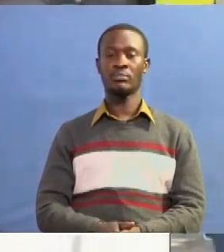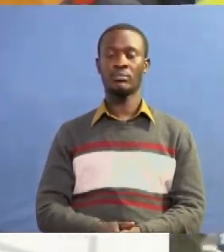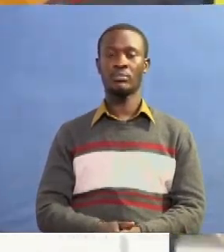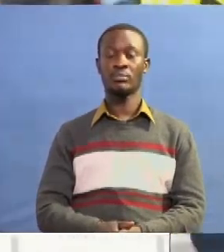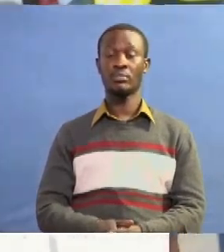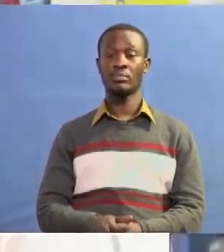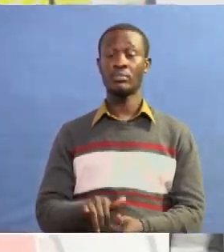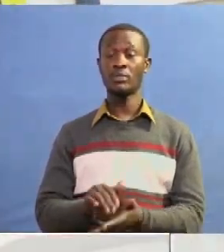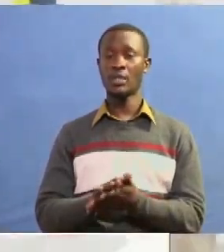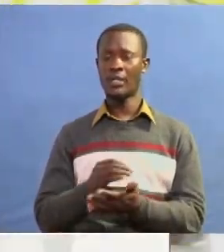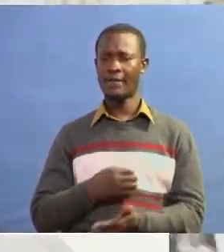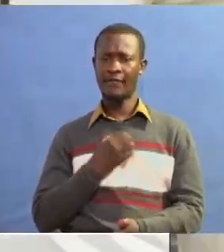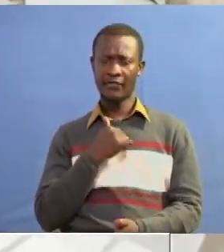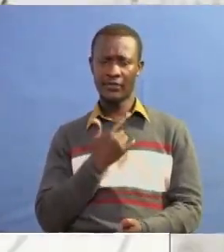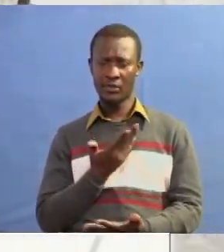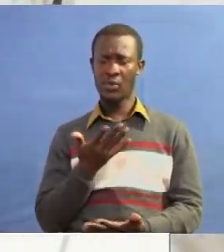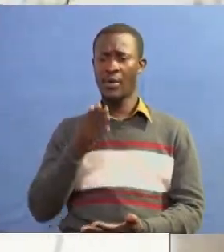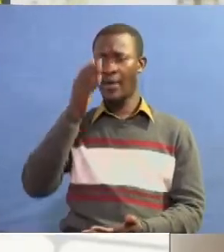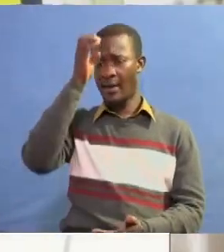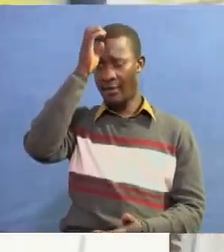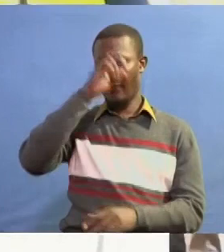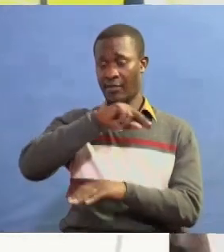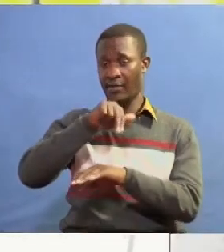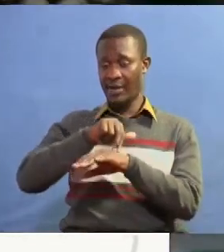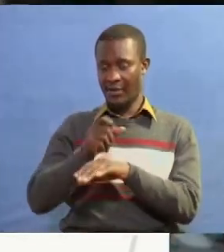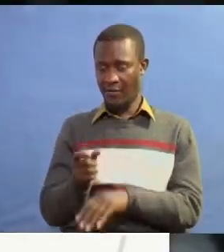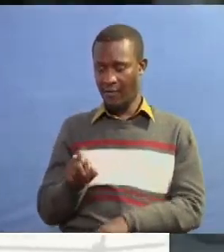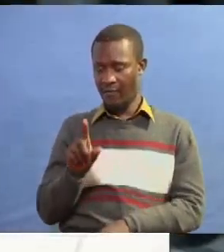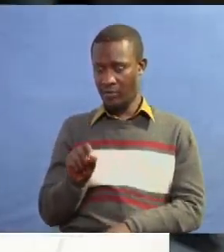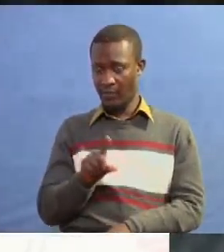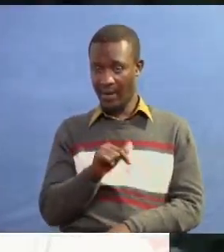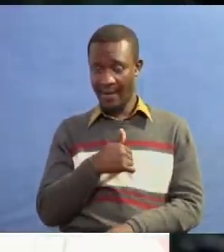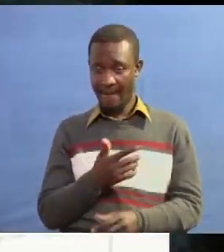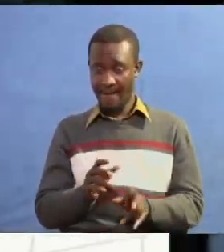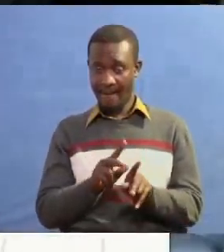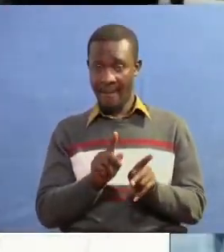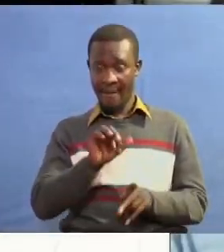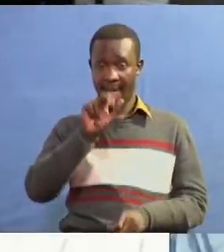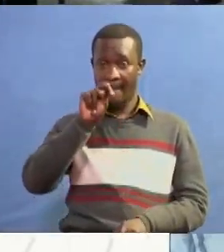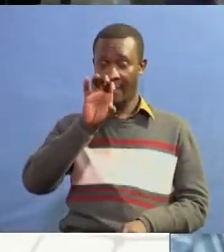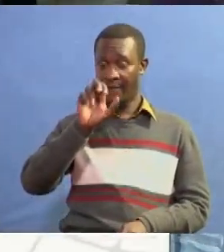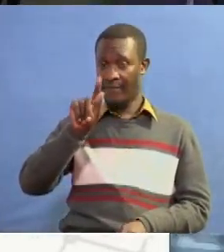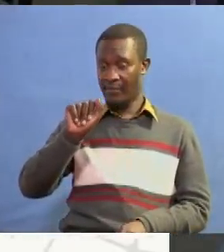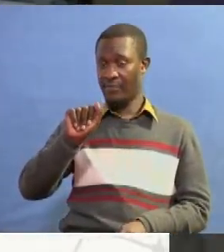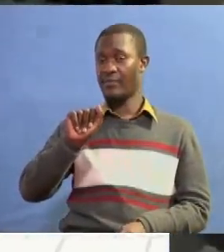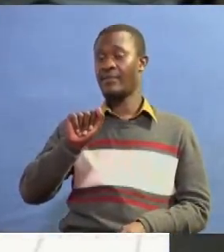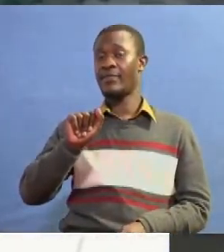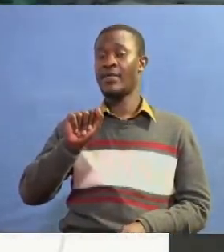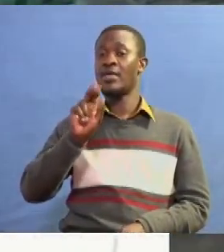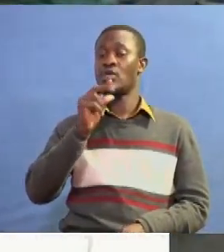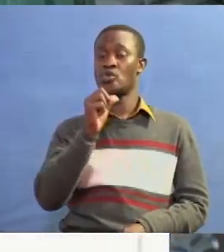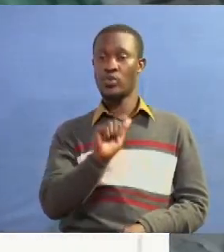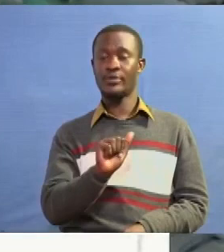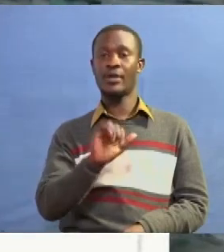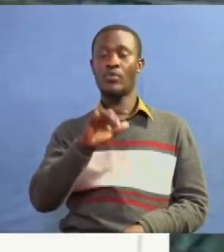In an impromptu visit to Eldoret National Cereal and Produce Board NCPB depot in Uasin Gishu